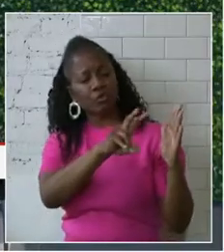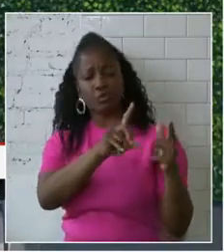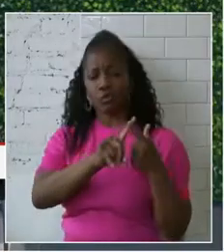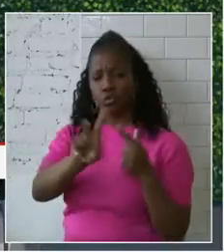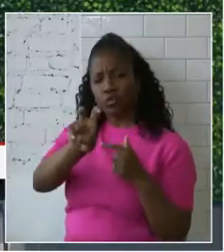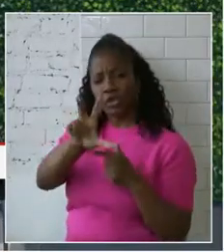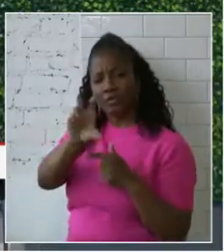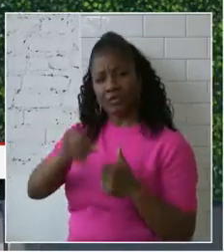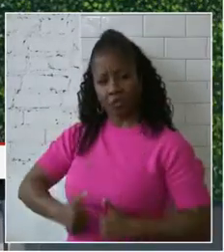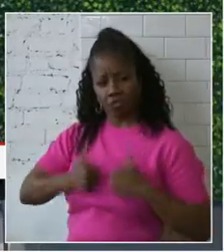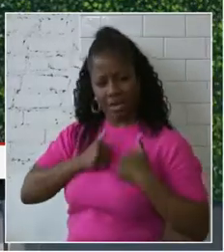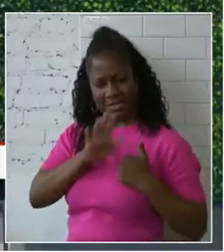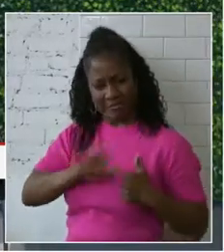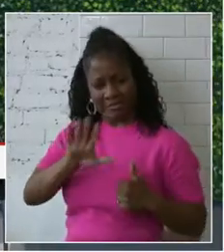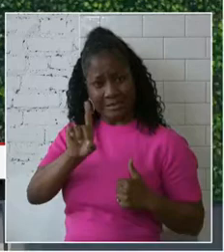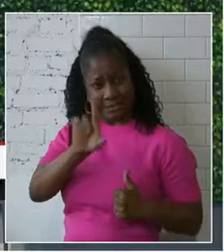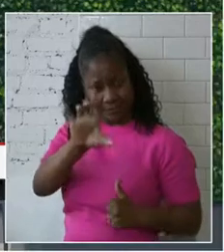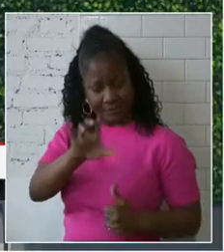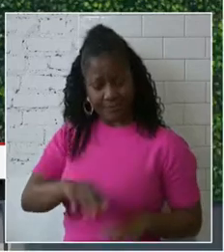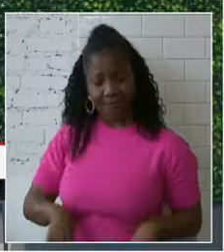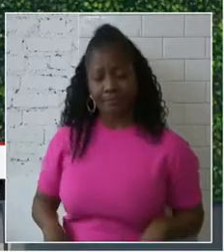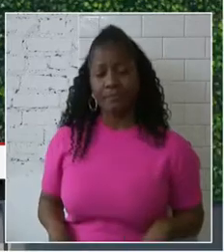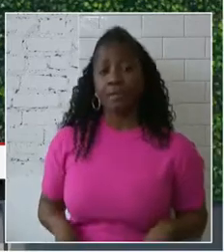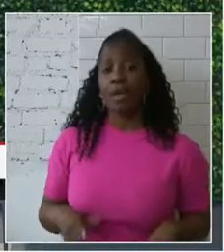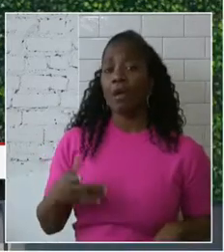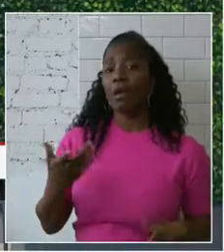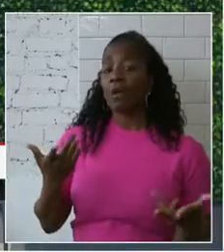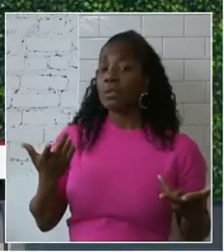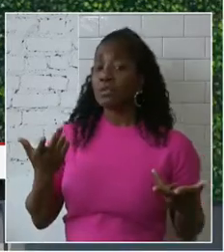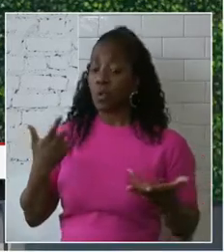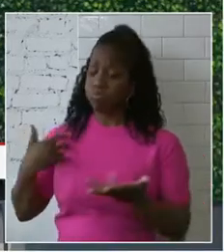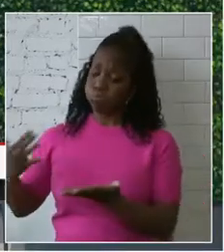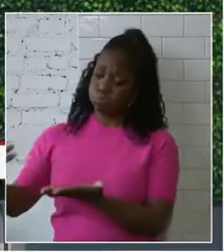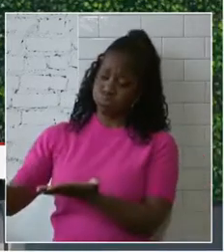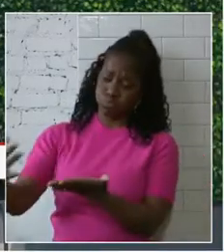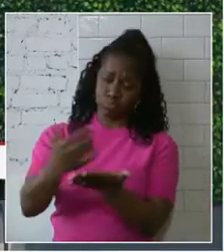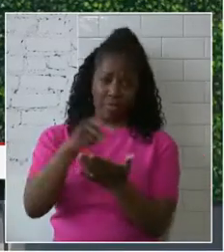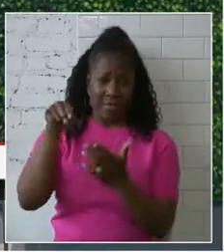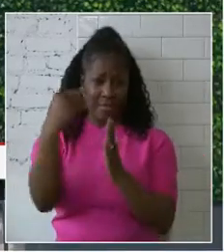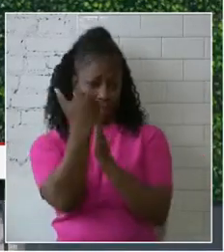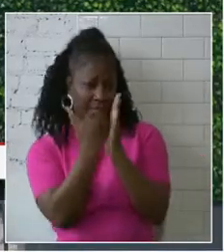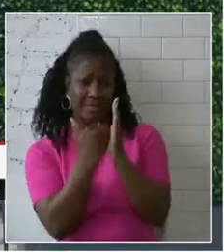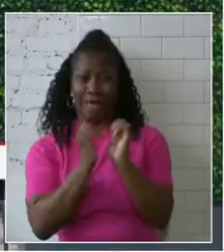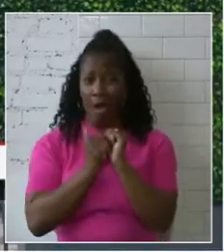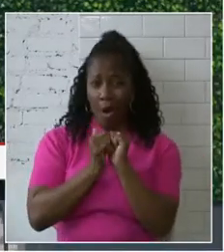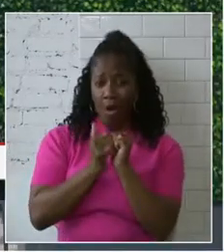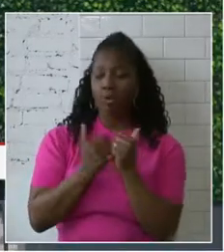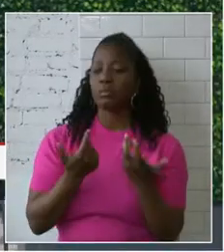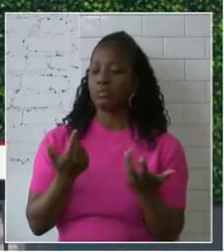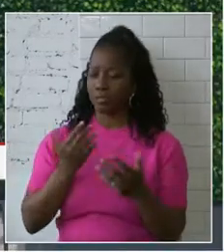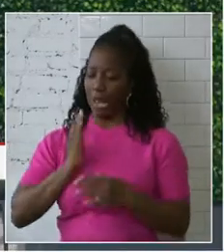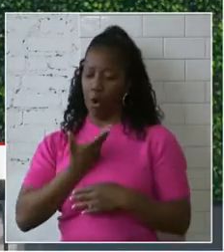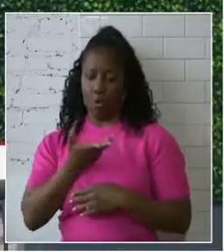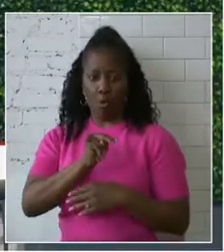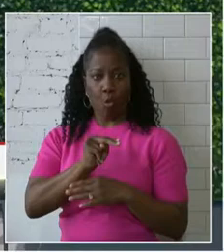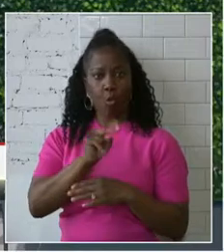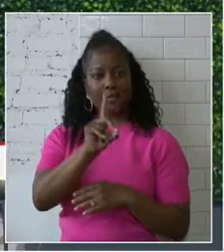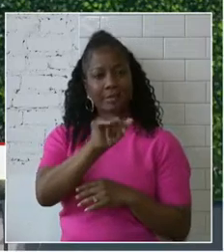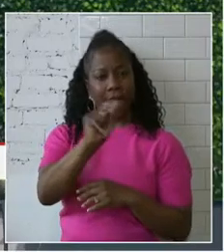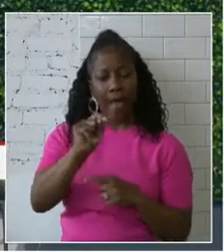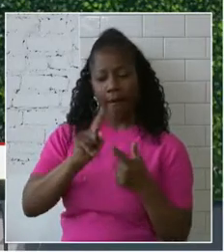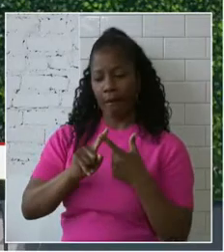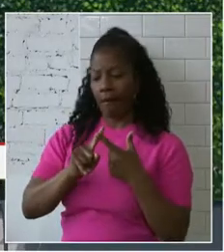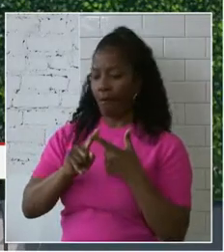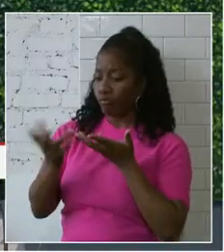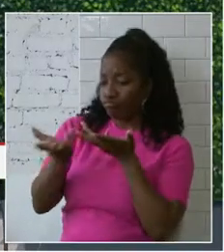250 residents. And we have gathered this list based on our own data and based on